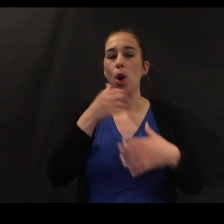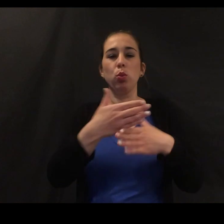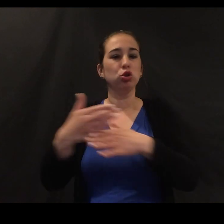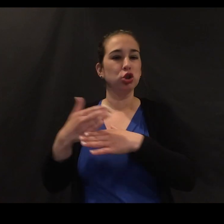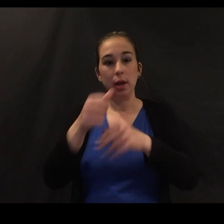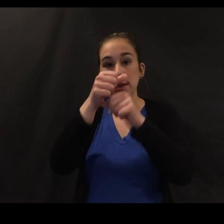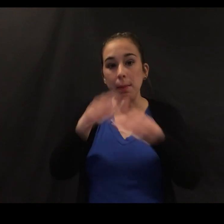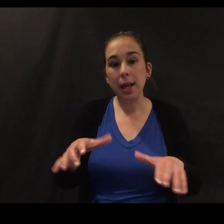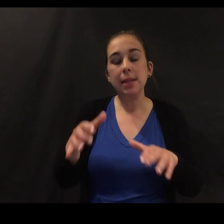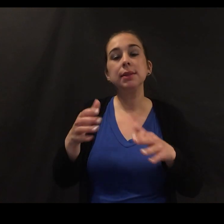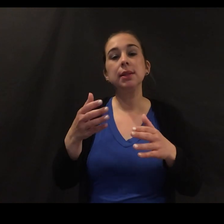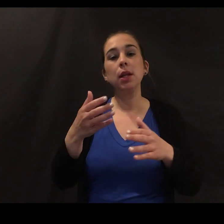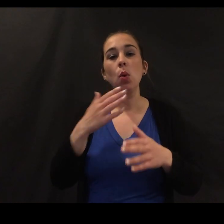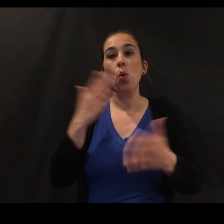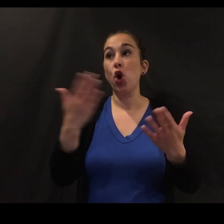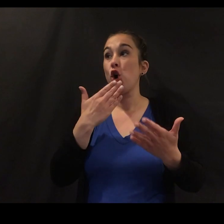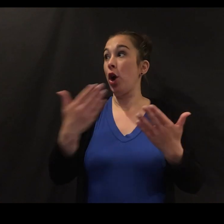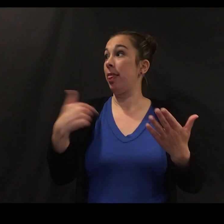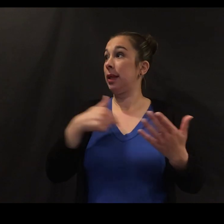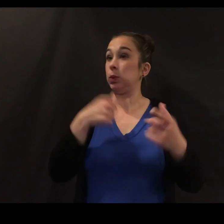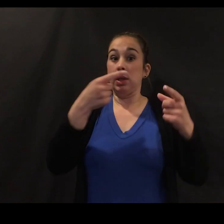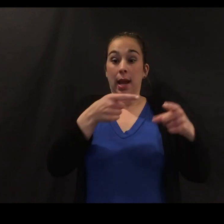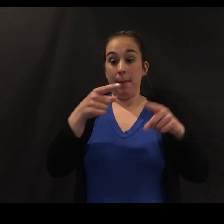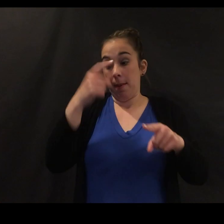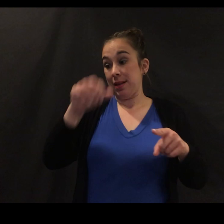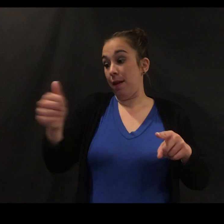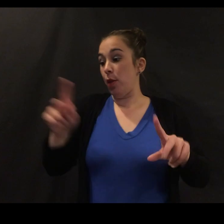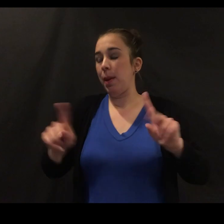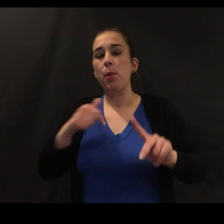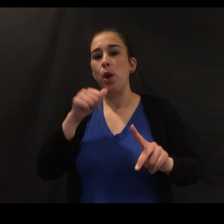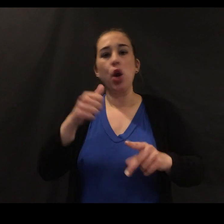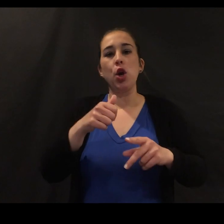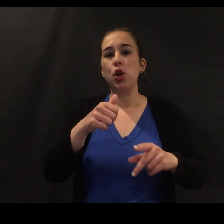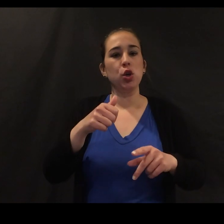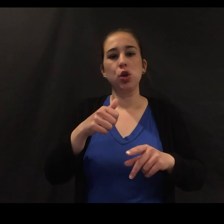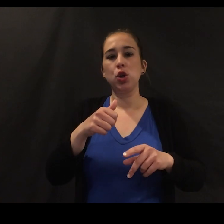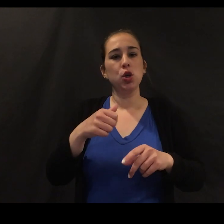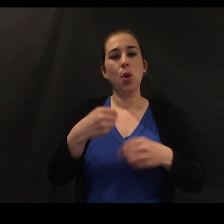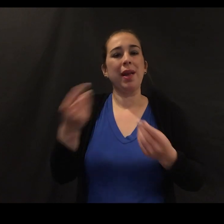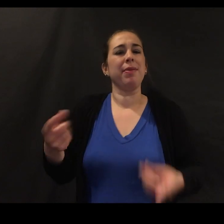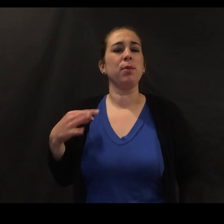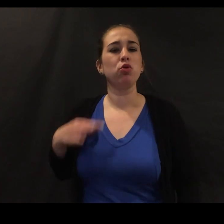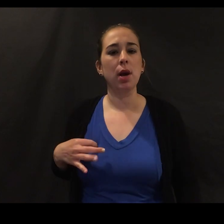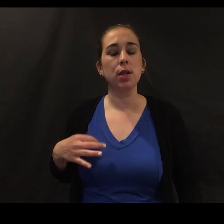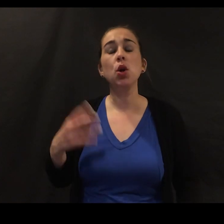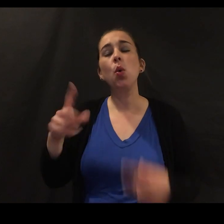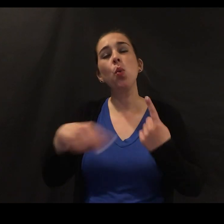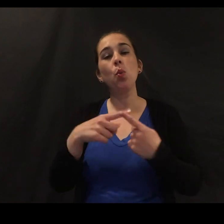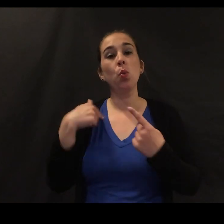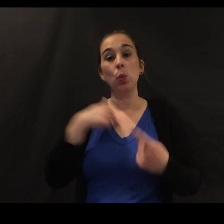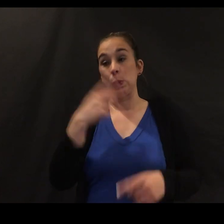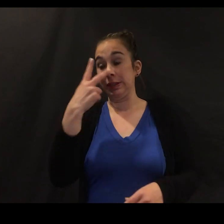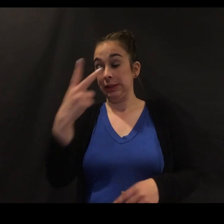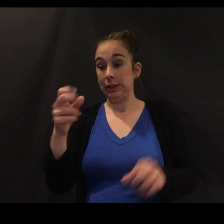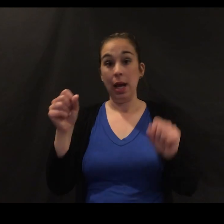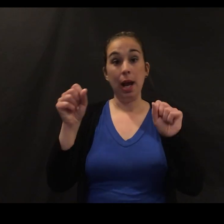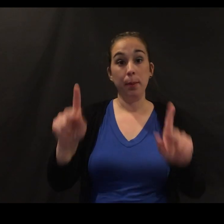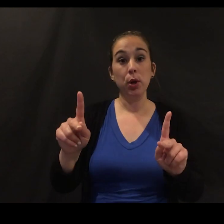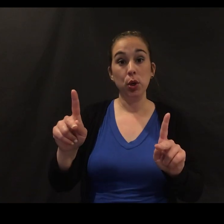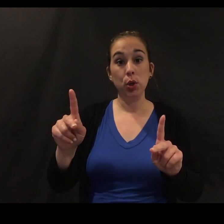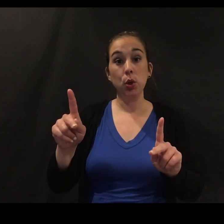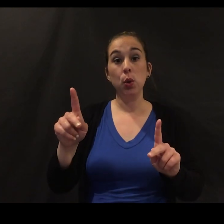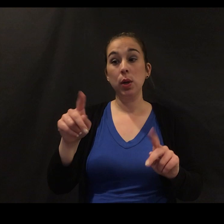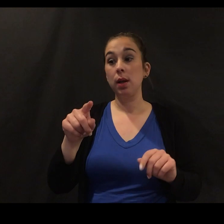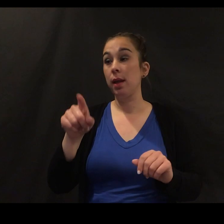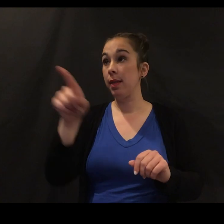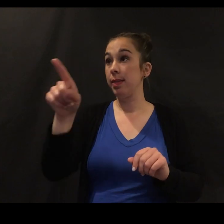have come to us through other people. And then it's also wonderful that when we see an opportunity that someone else could have in their